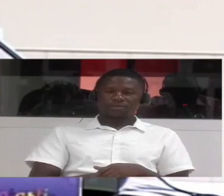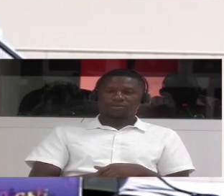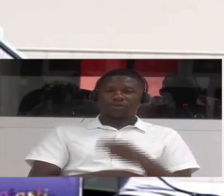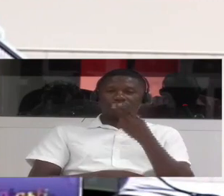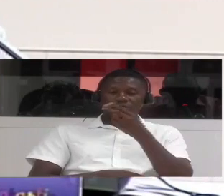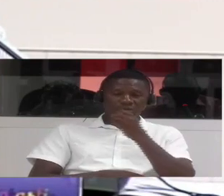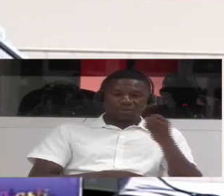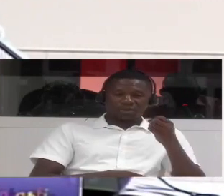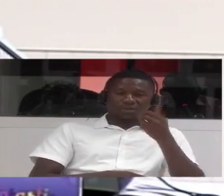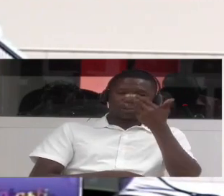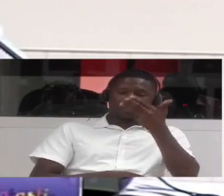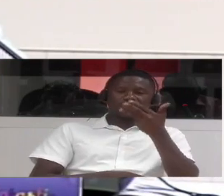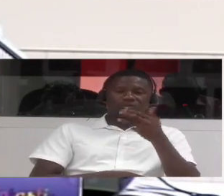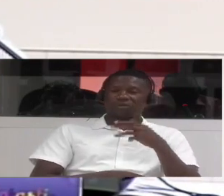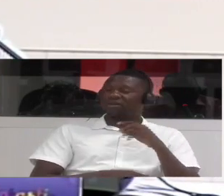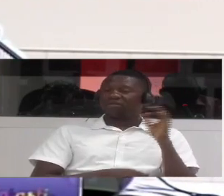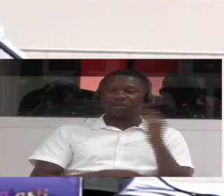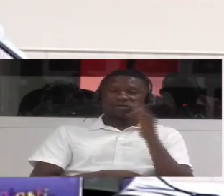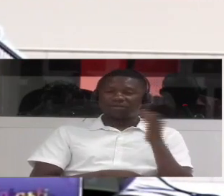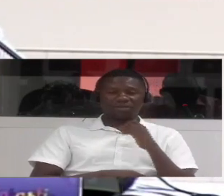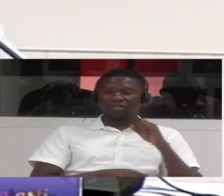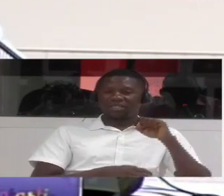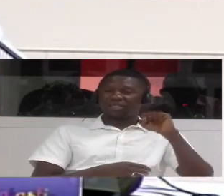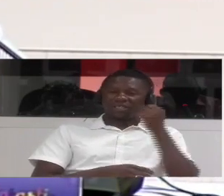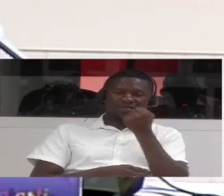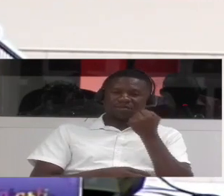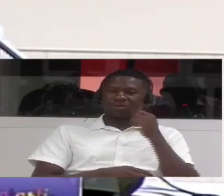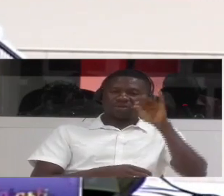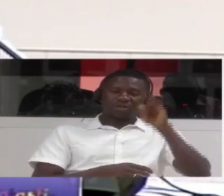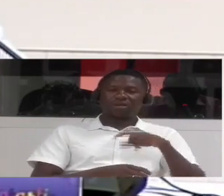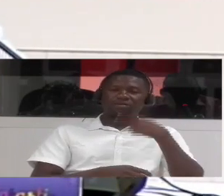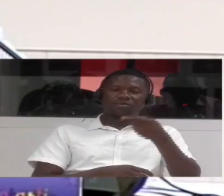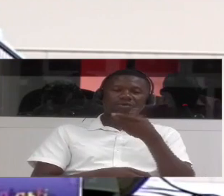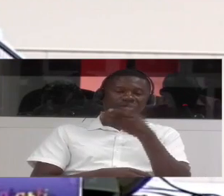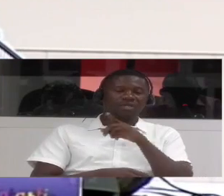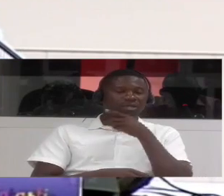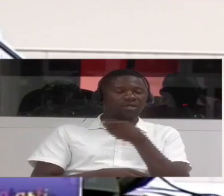2009 was quite a tough year for Uncle Pap, definitely, because